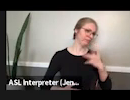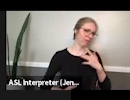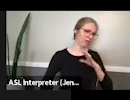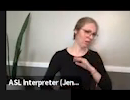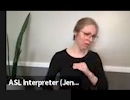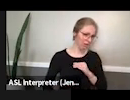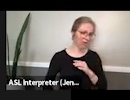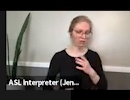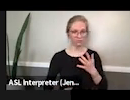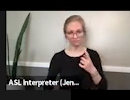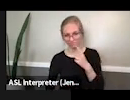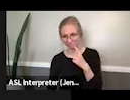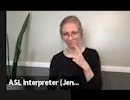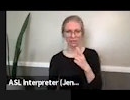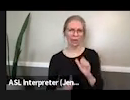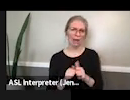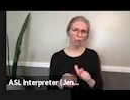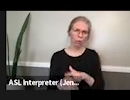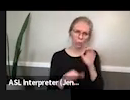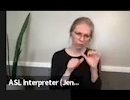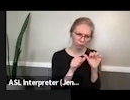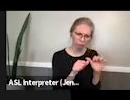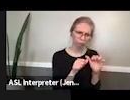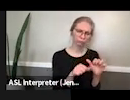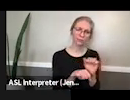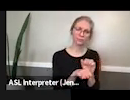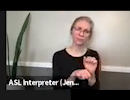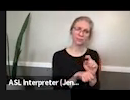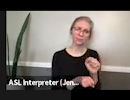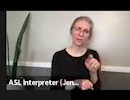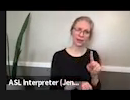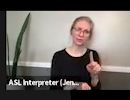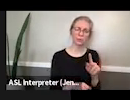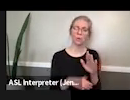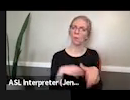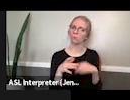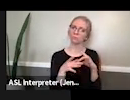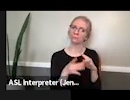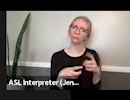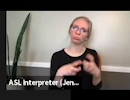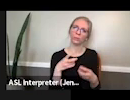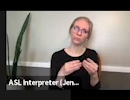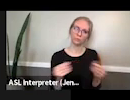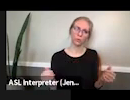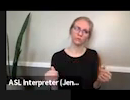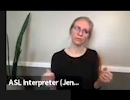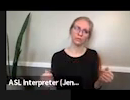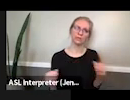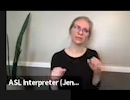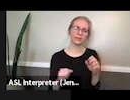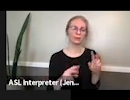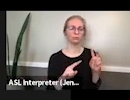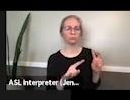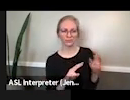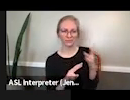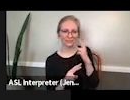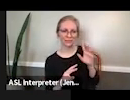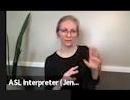the child persist at a task? All of that has to do with problem solving and could give you a window into the child's